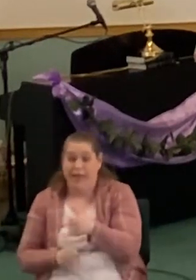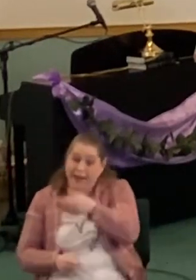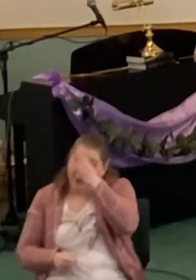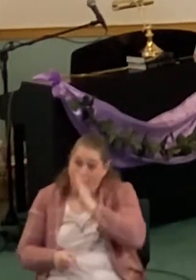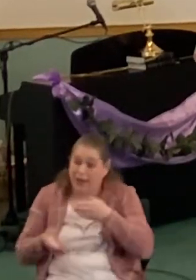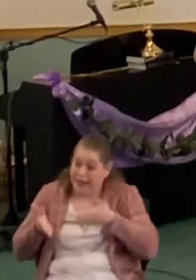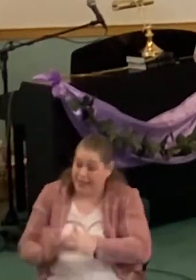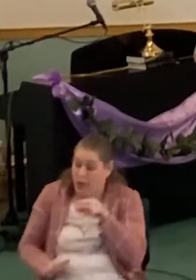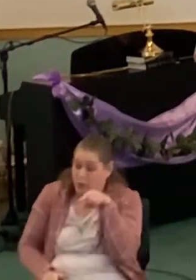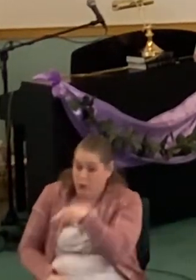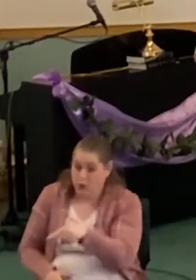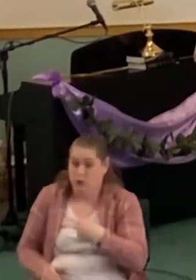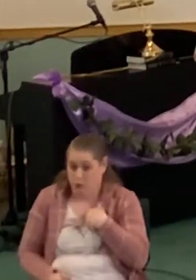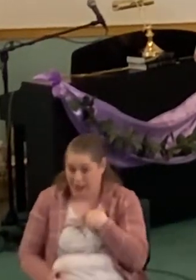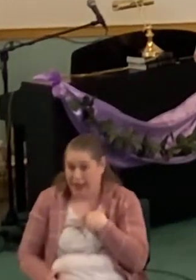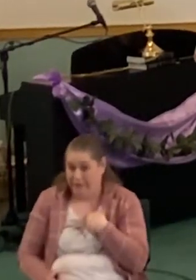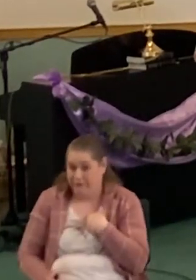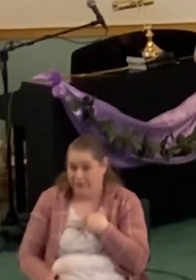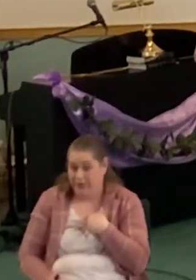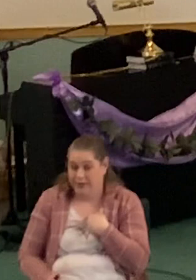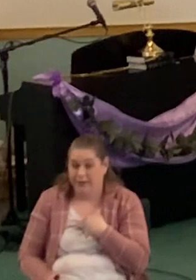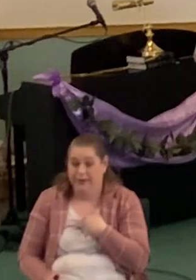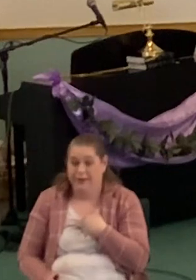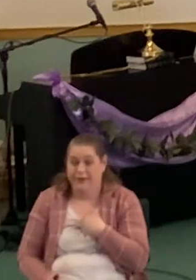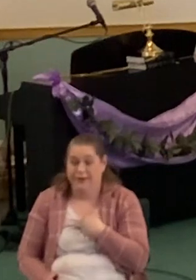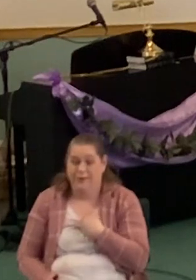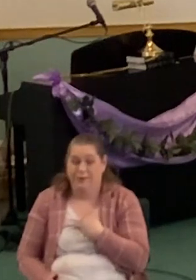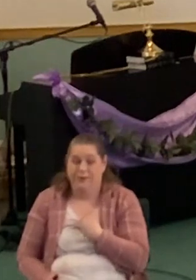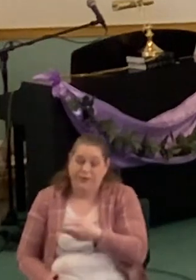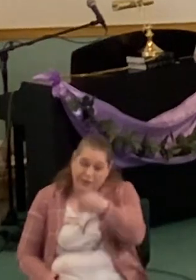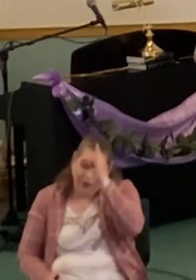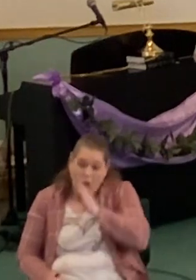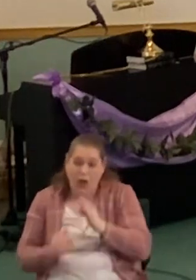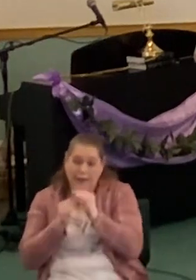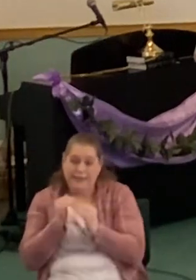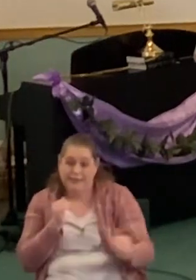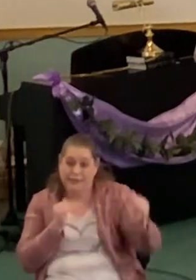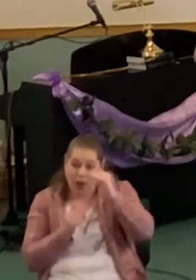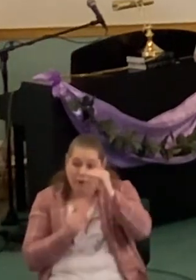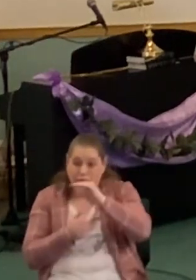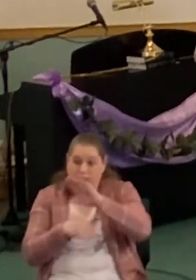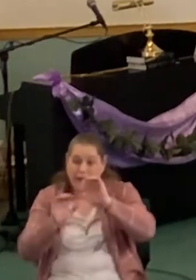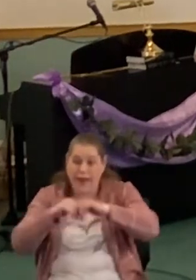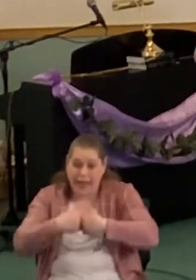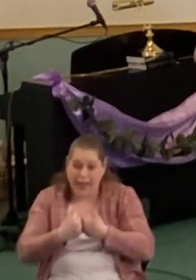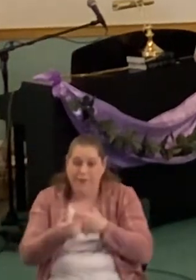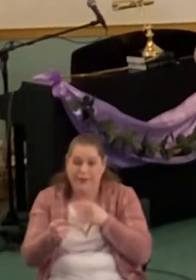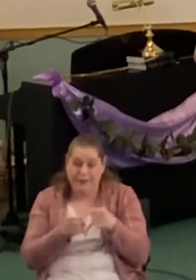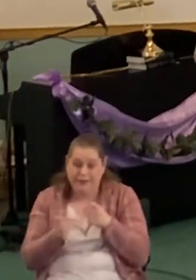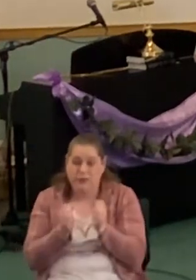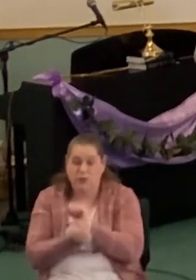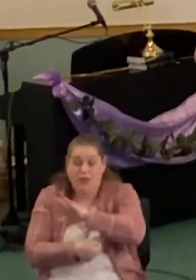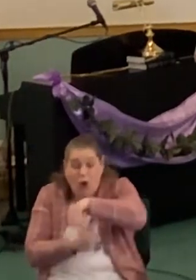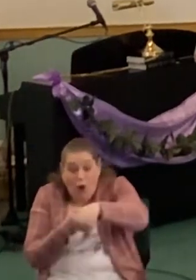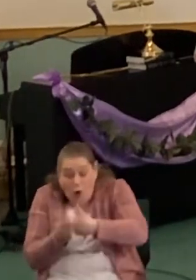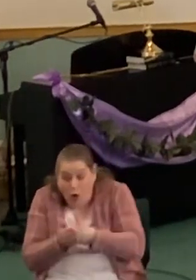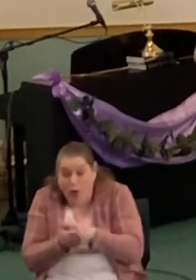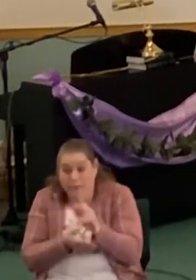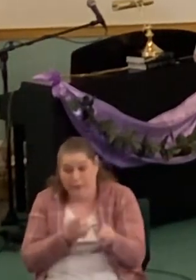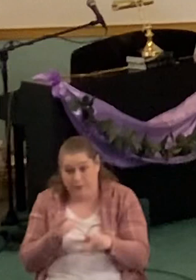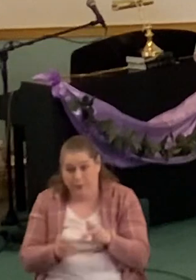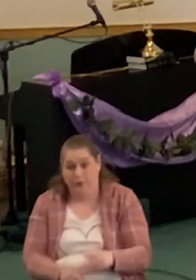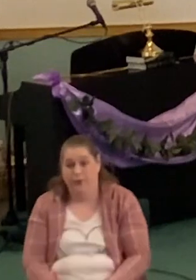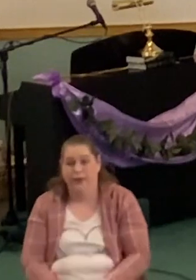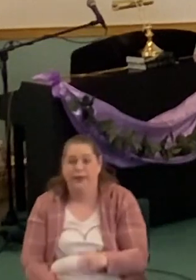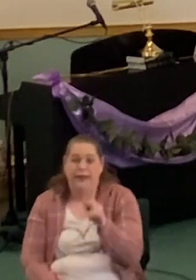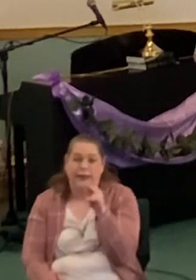over the earth. See, God is sovereign in how he deals with all people. Ken